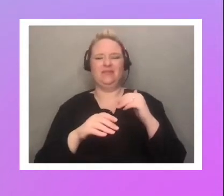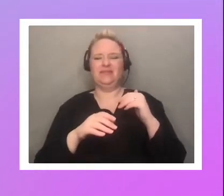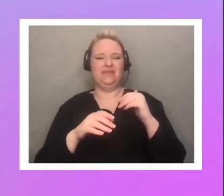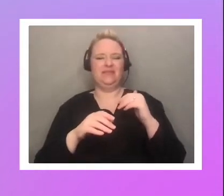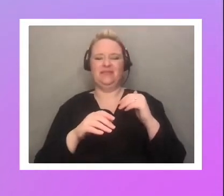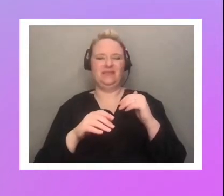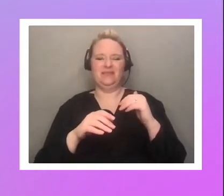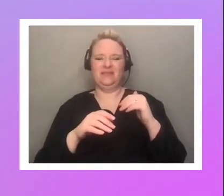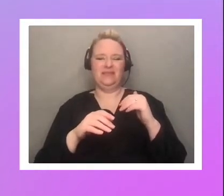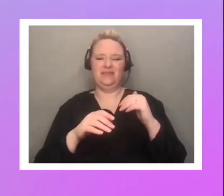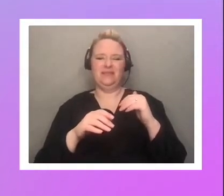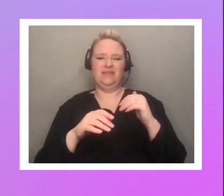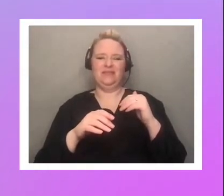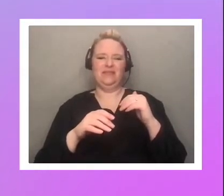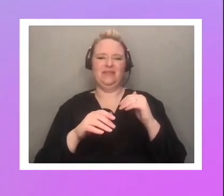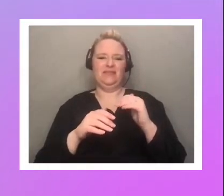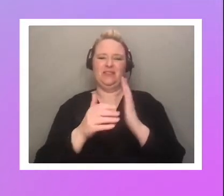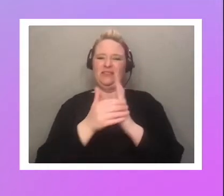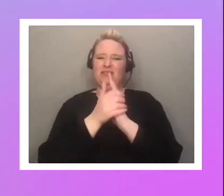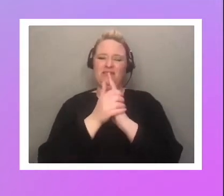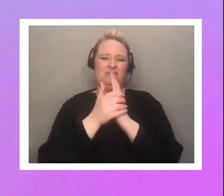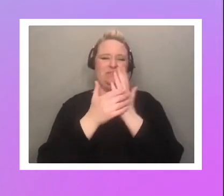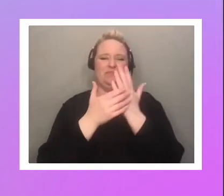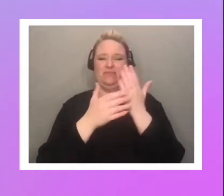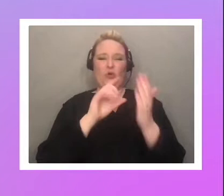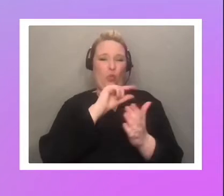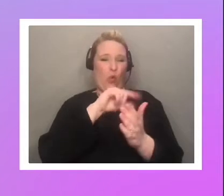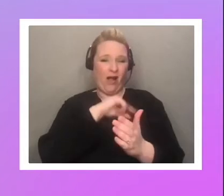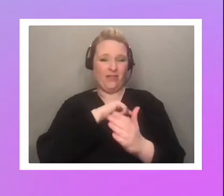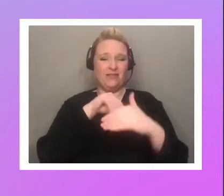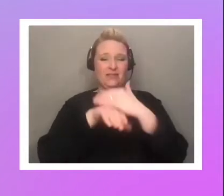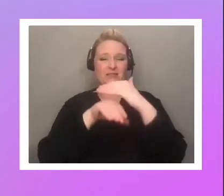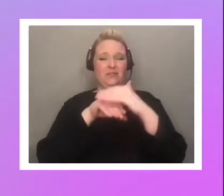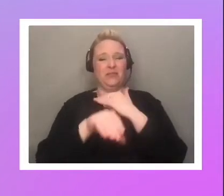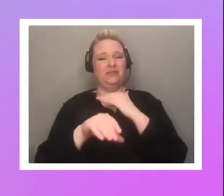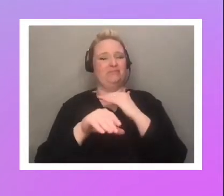make quality accessibility initiative in any way.